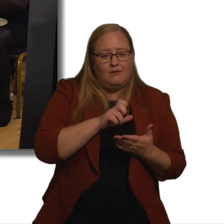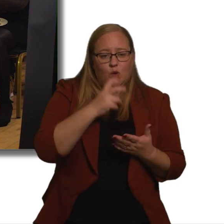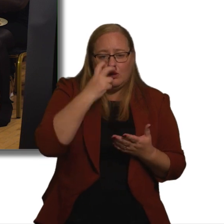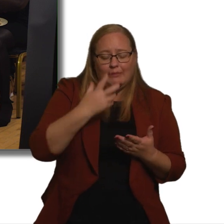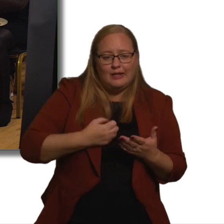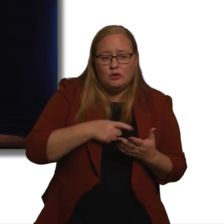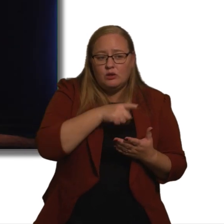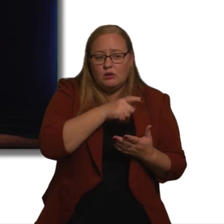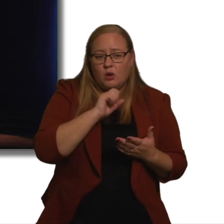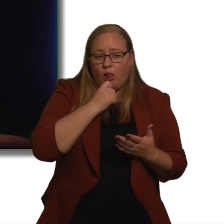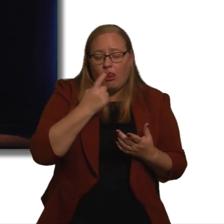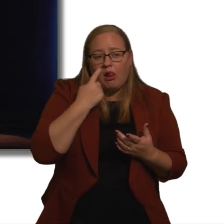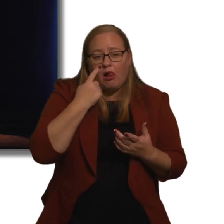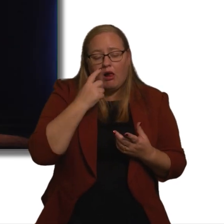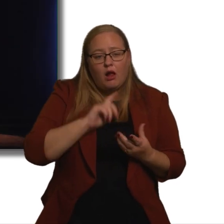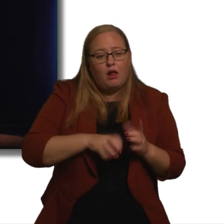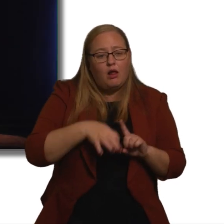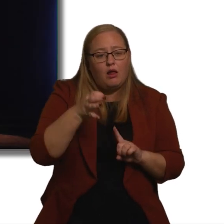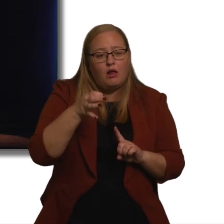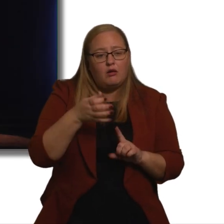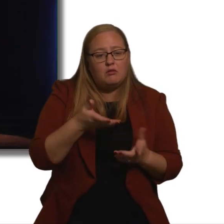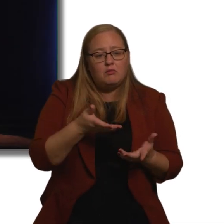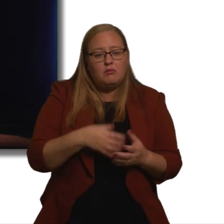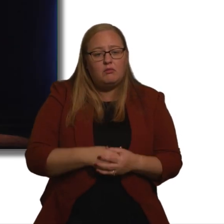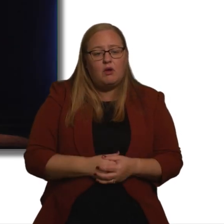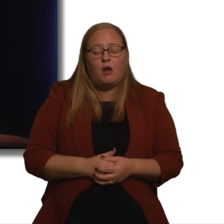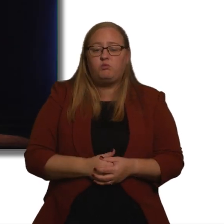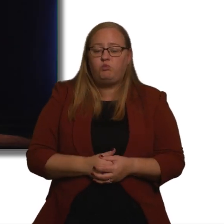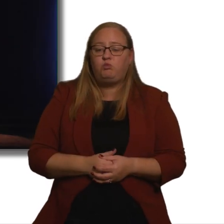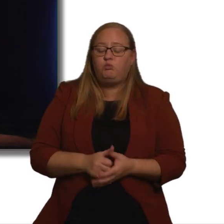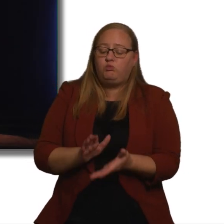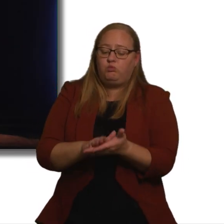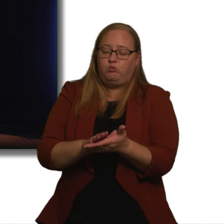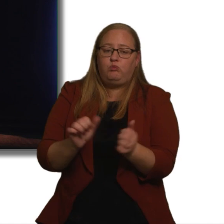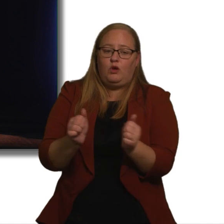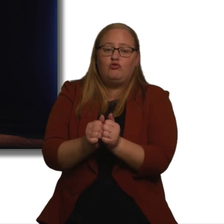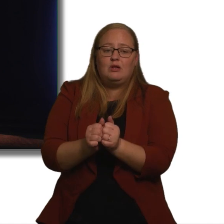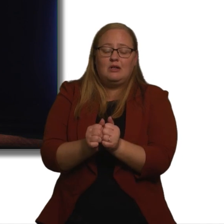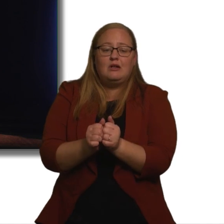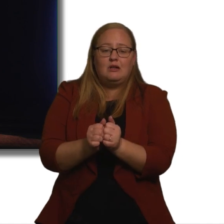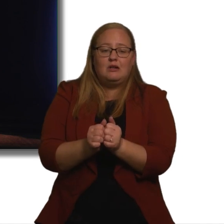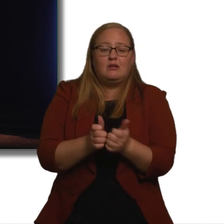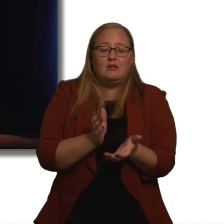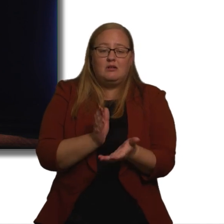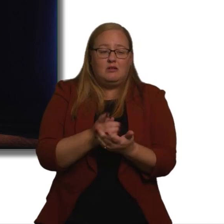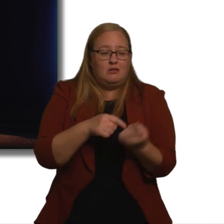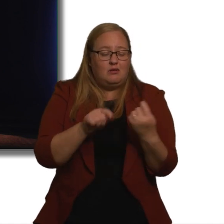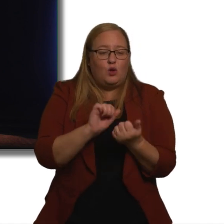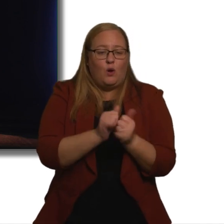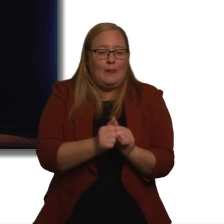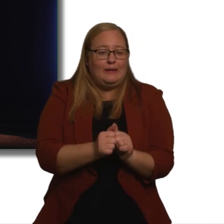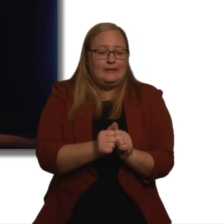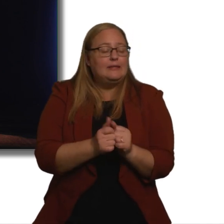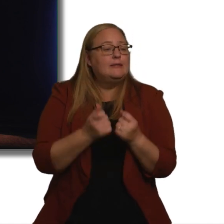6? Yeah, well said. We couldn't agree more. I'm sure all the colleagues in the room